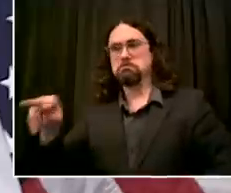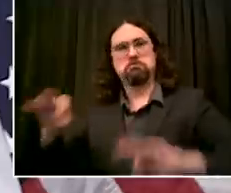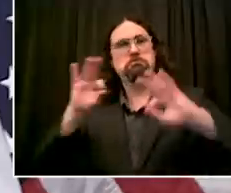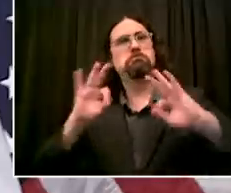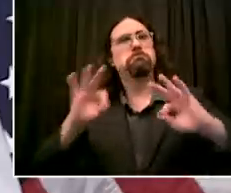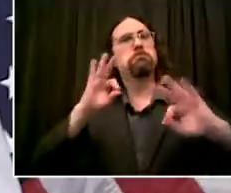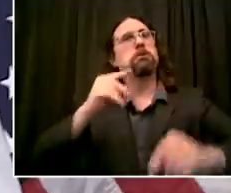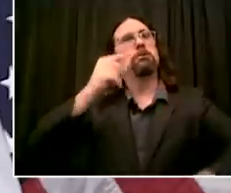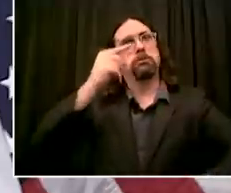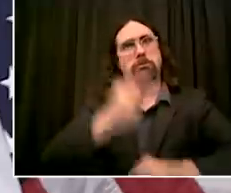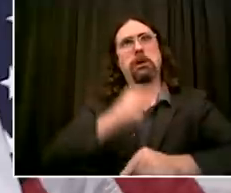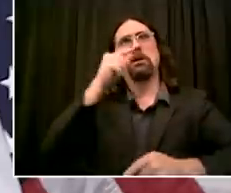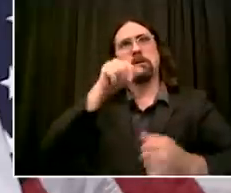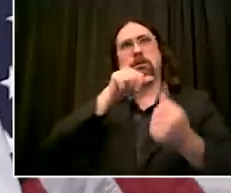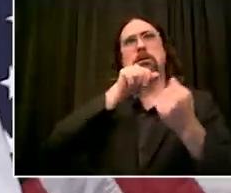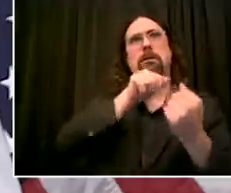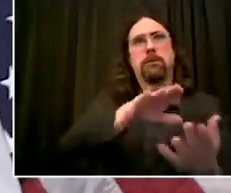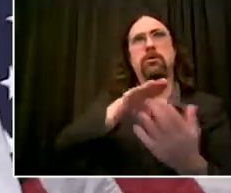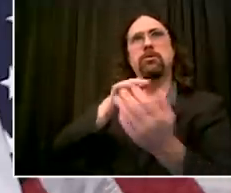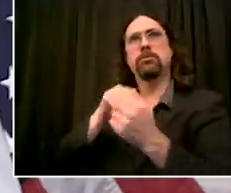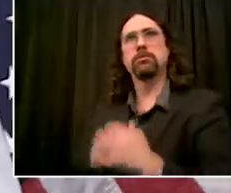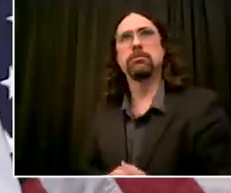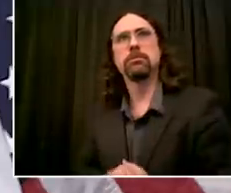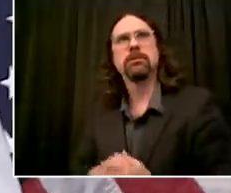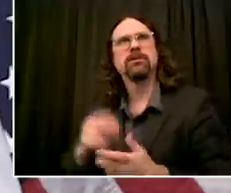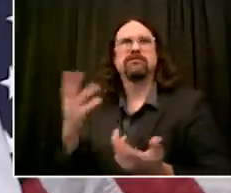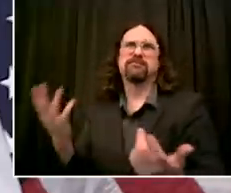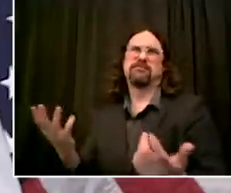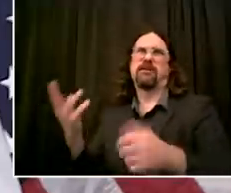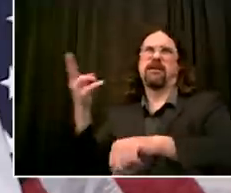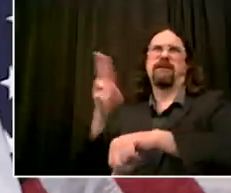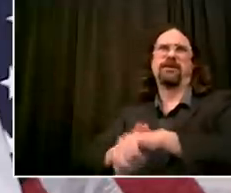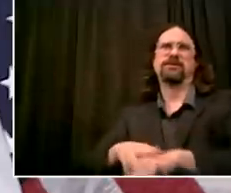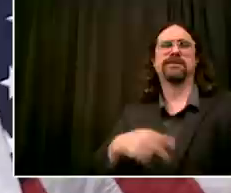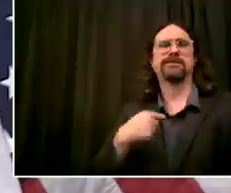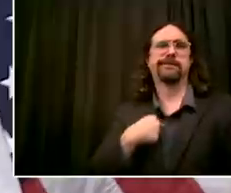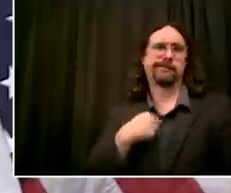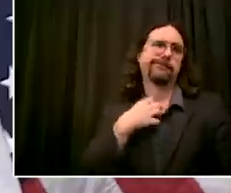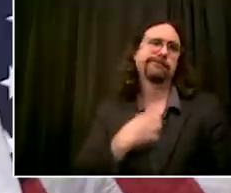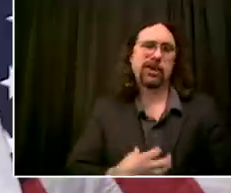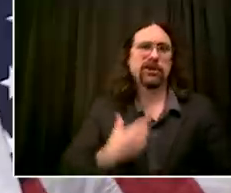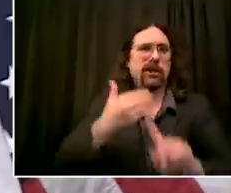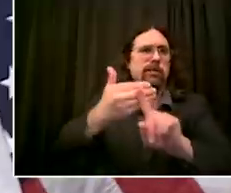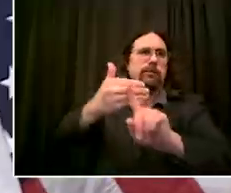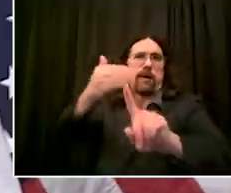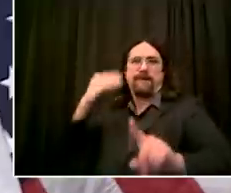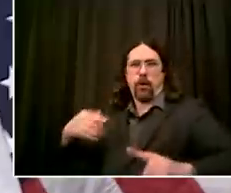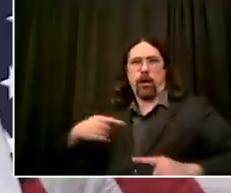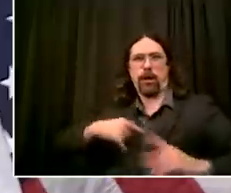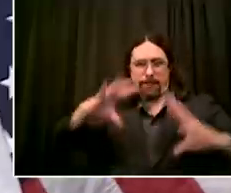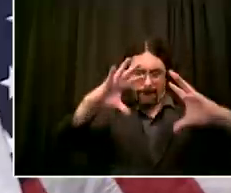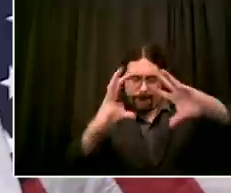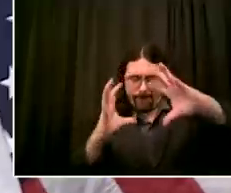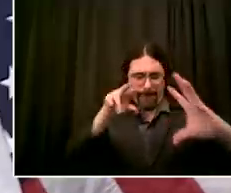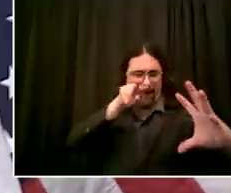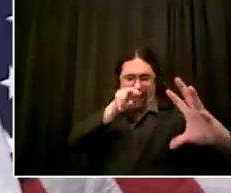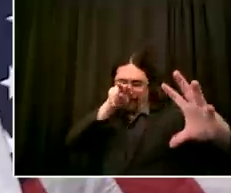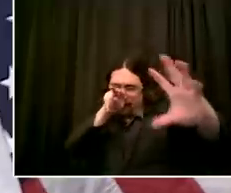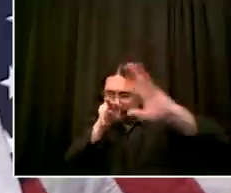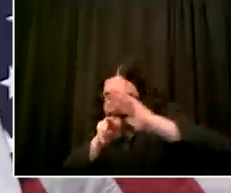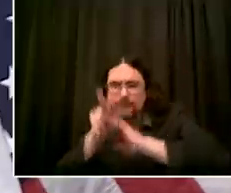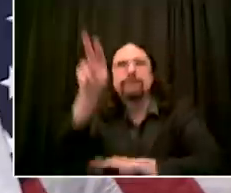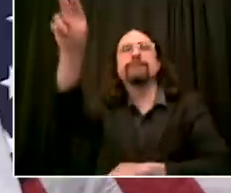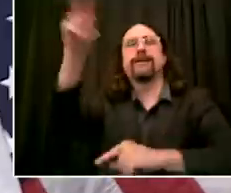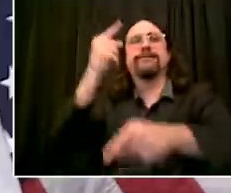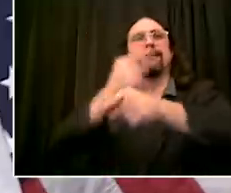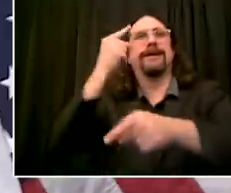able to see what was going to happen and to have the intelligence information to know that something like that was going to happen in a